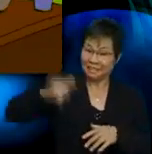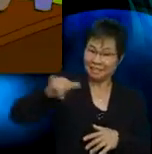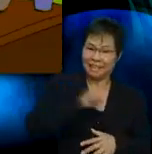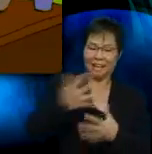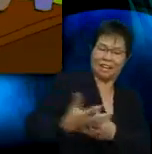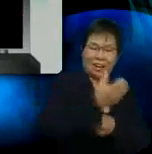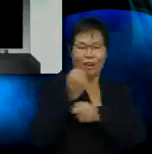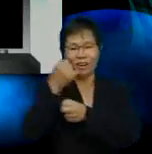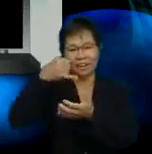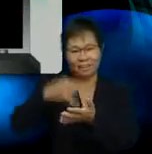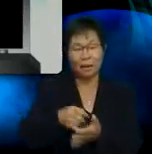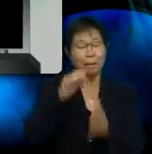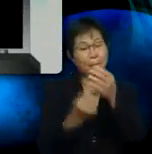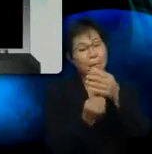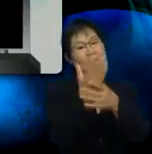Yes, I got it.